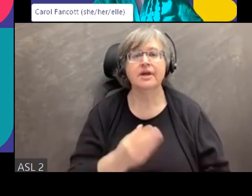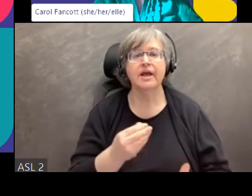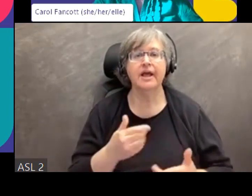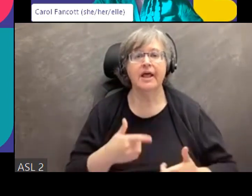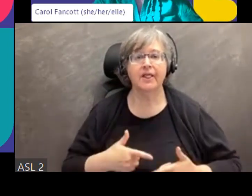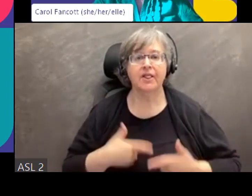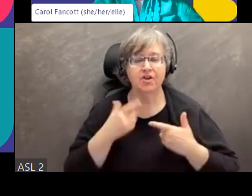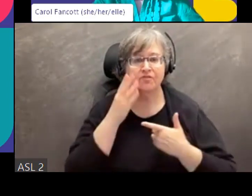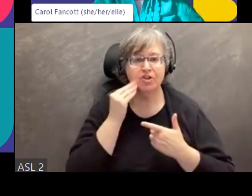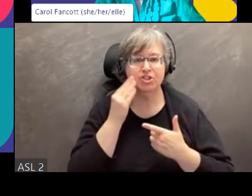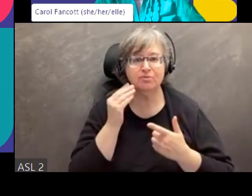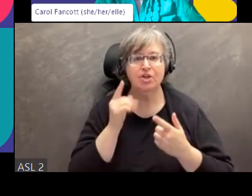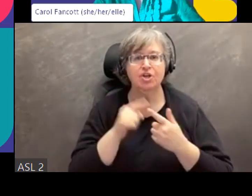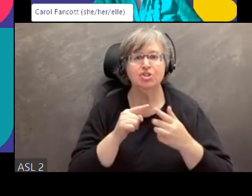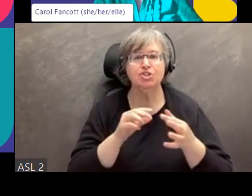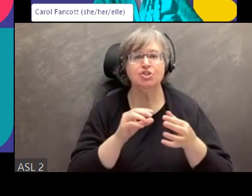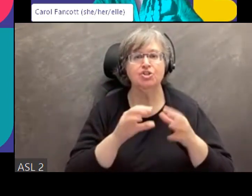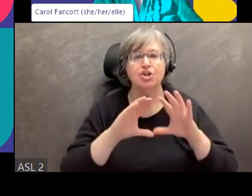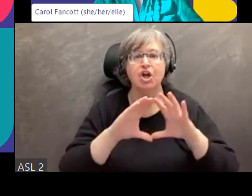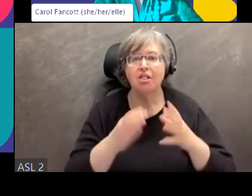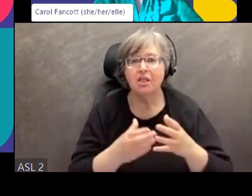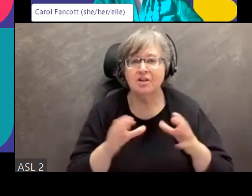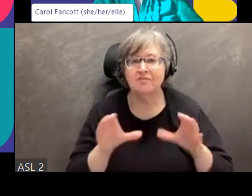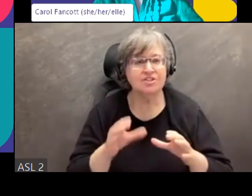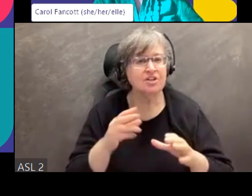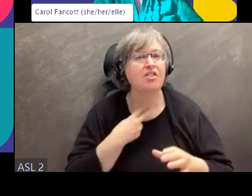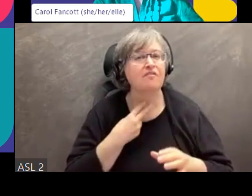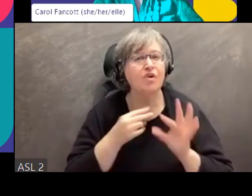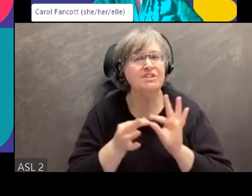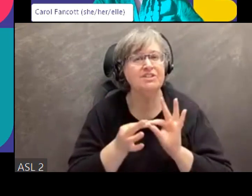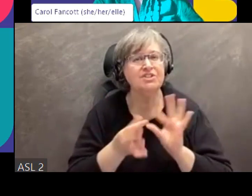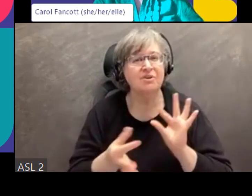and living experience toward collective action,